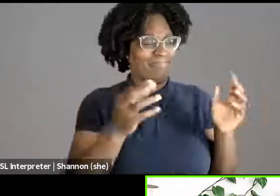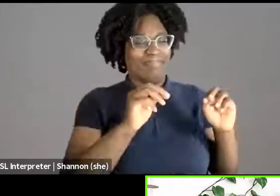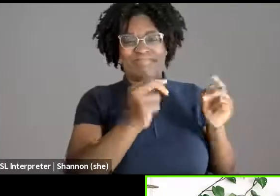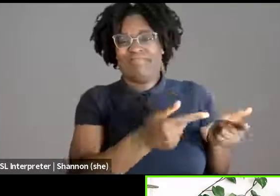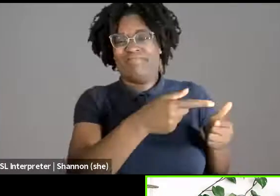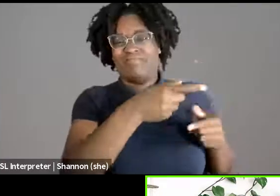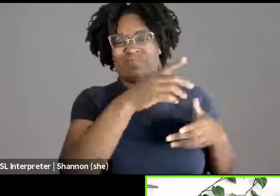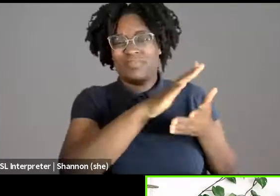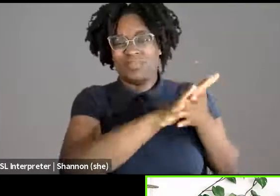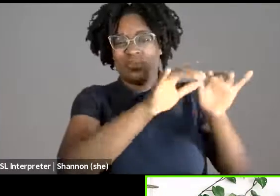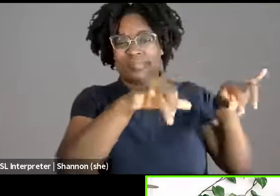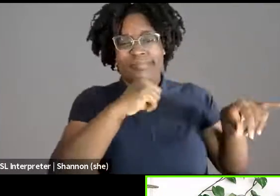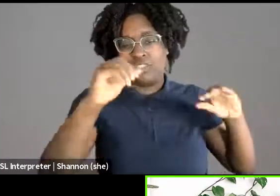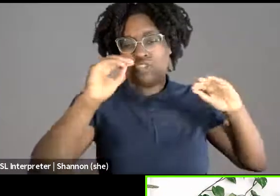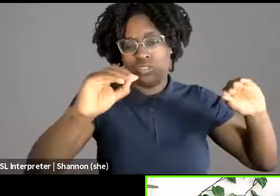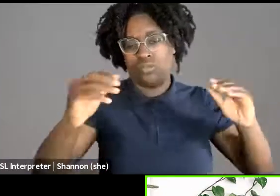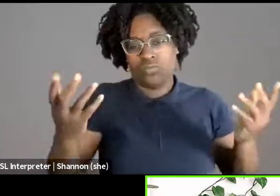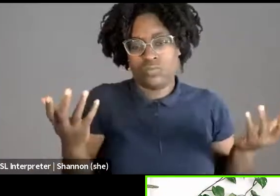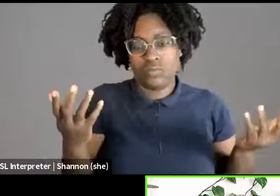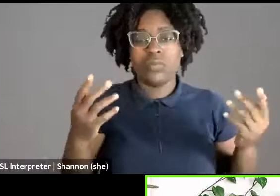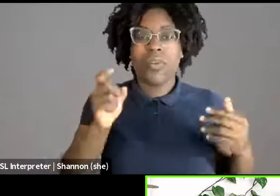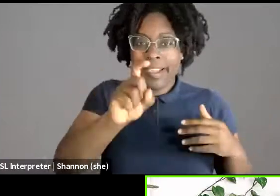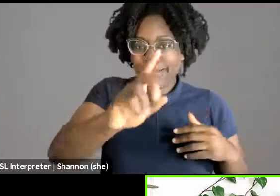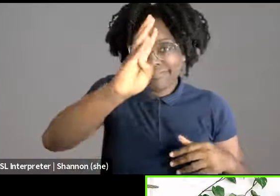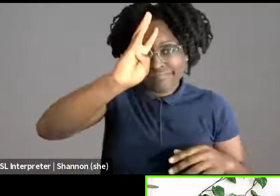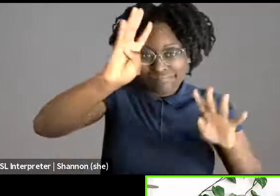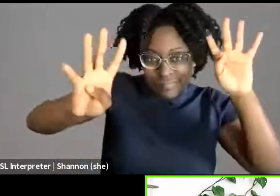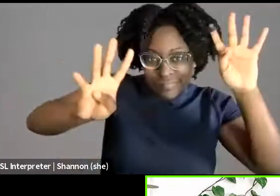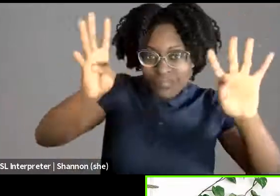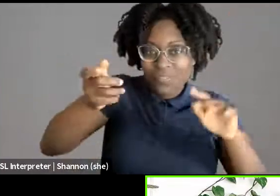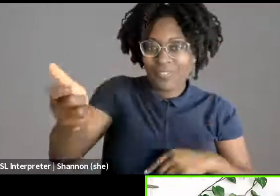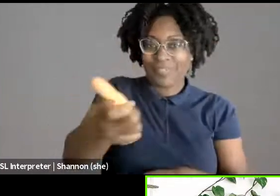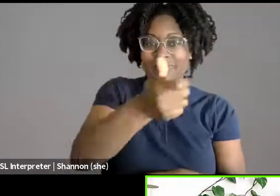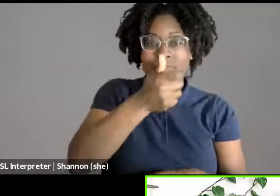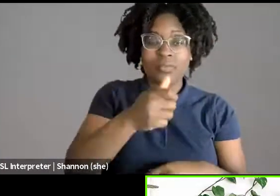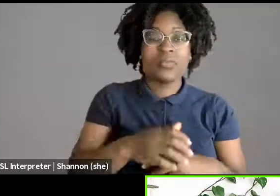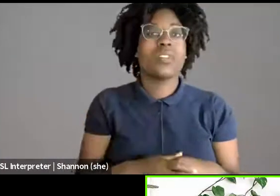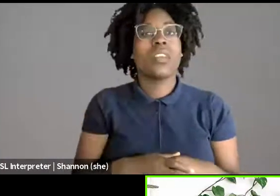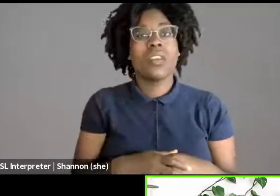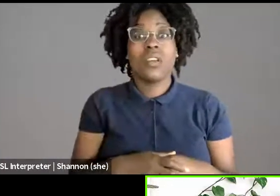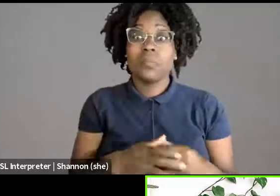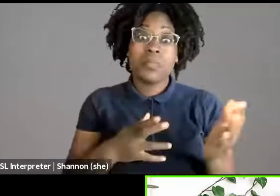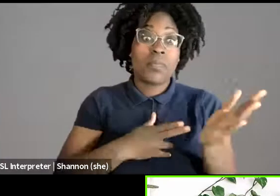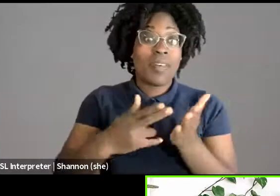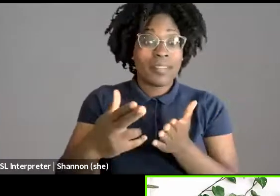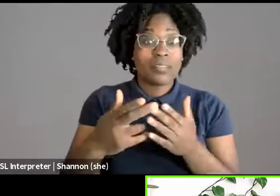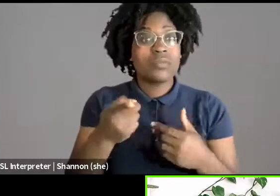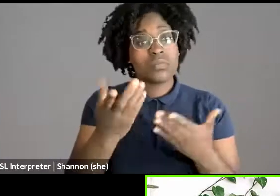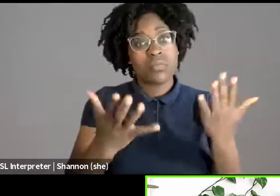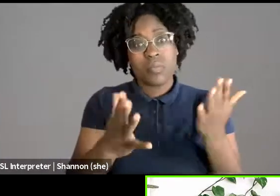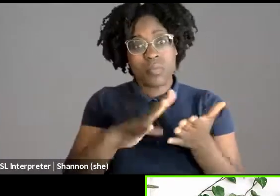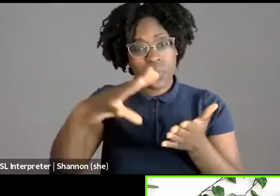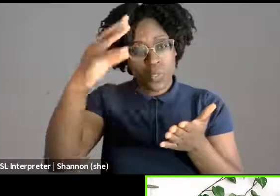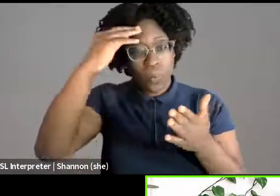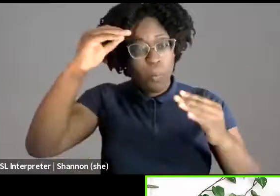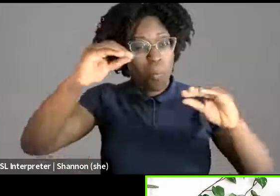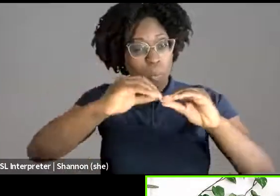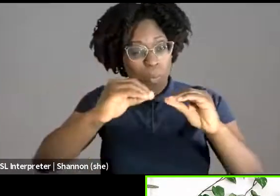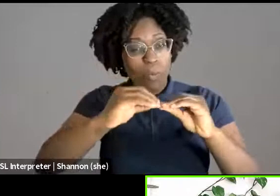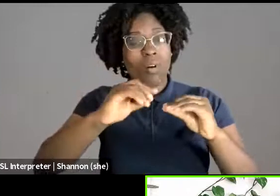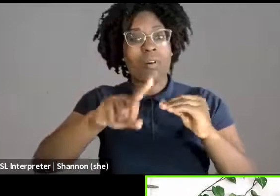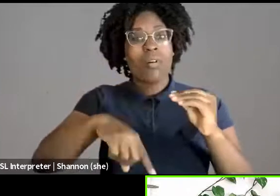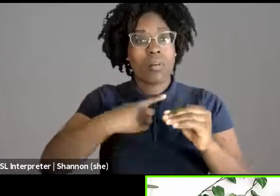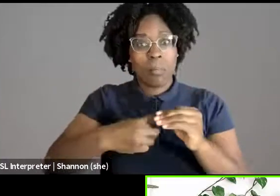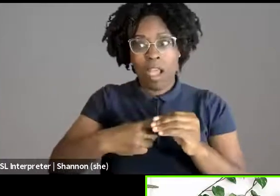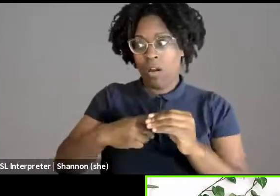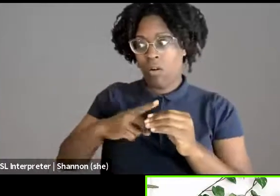history, you may even learn that, more from books and resources than they will have been able